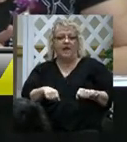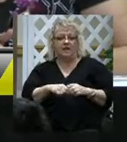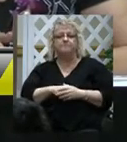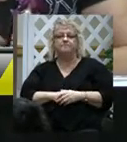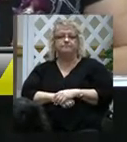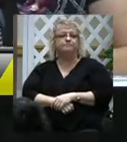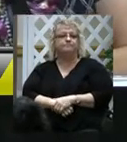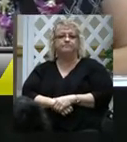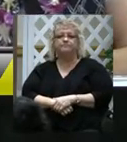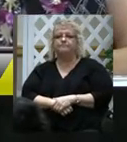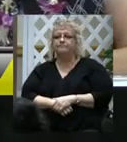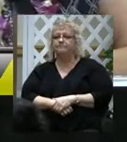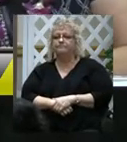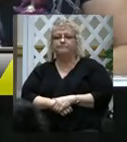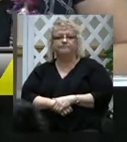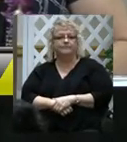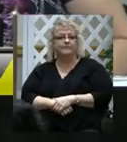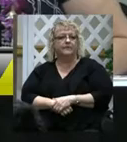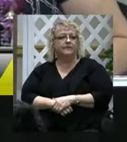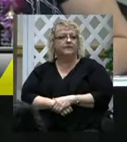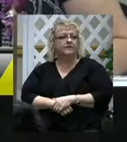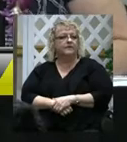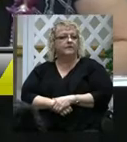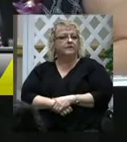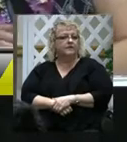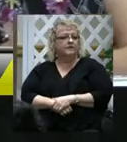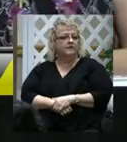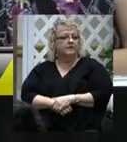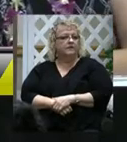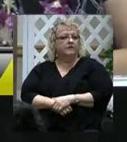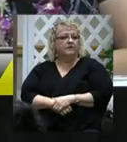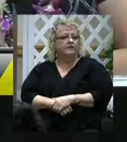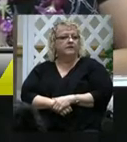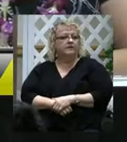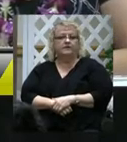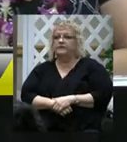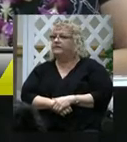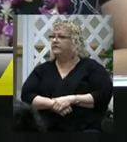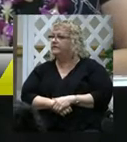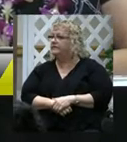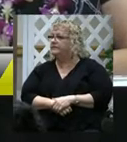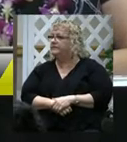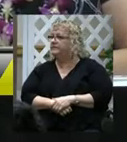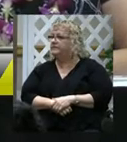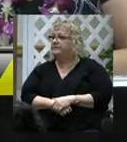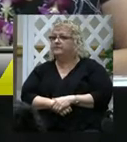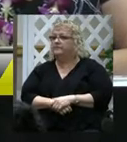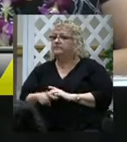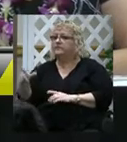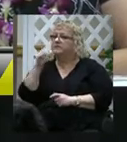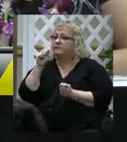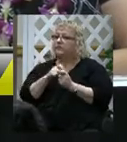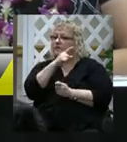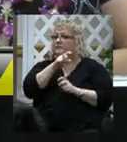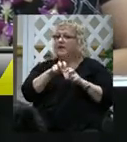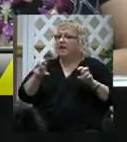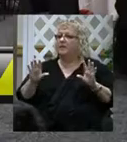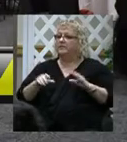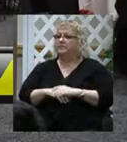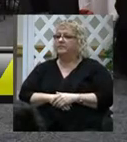can. Okay, thank you. Tarina, did we have any? None from the floor? Okay, very